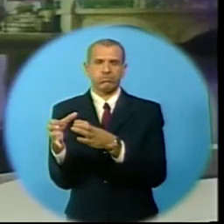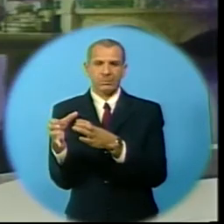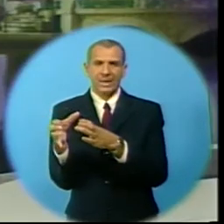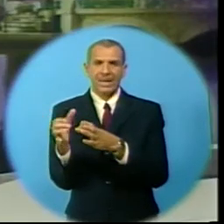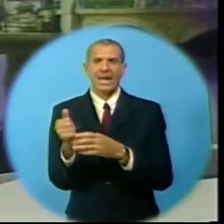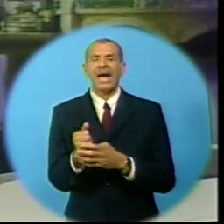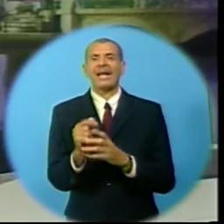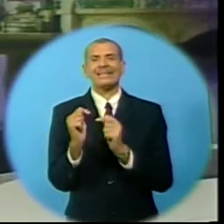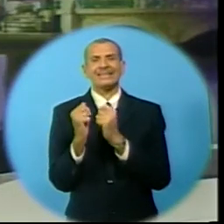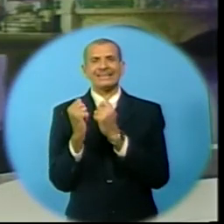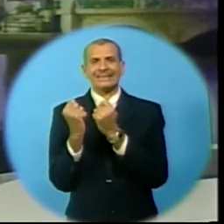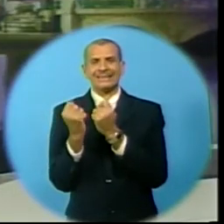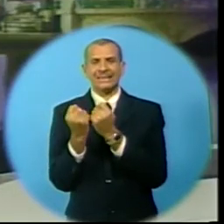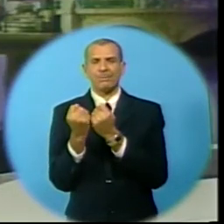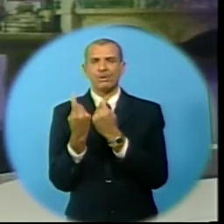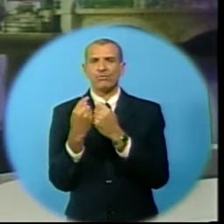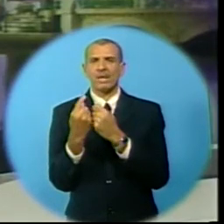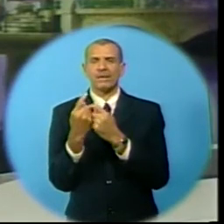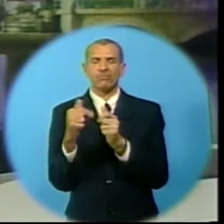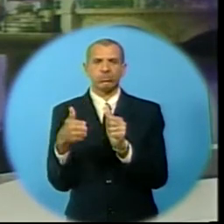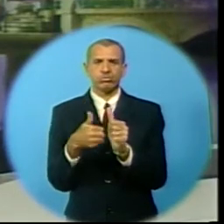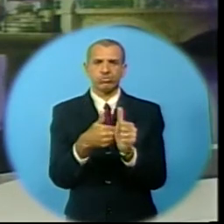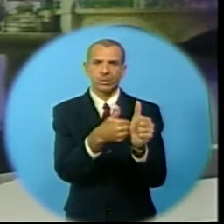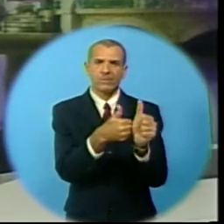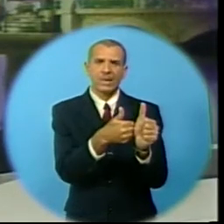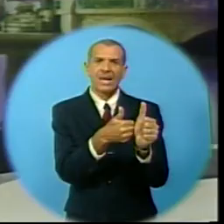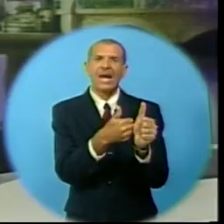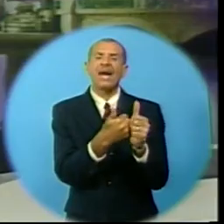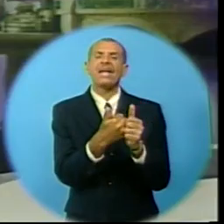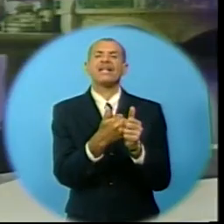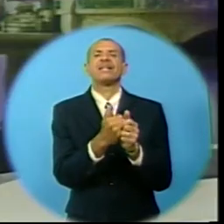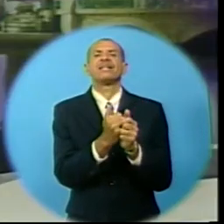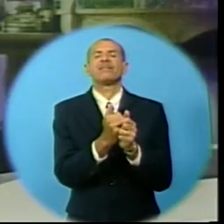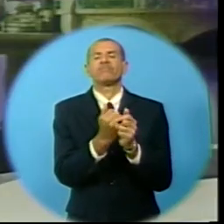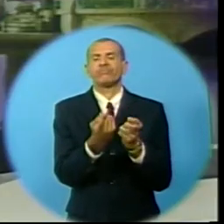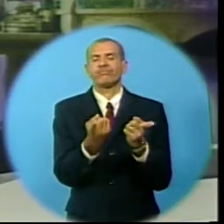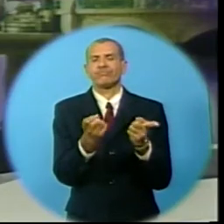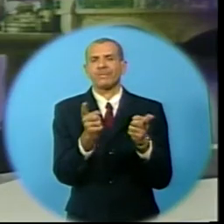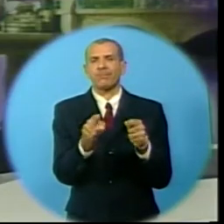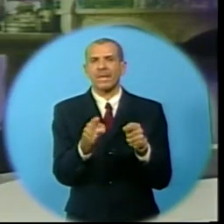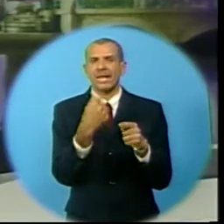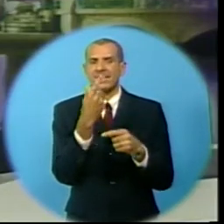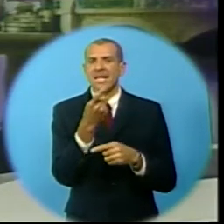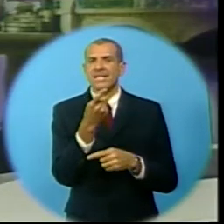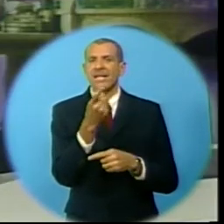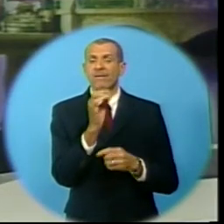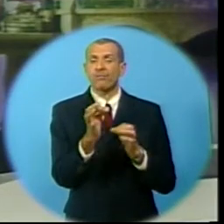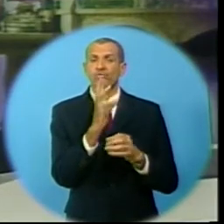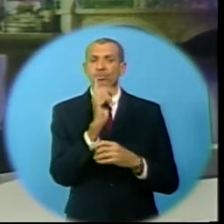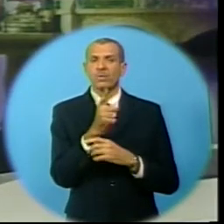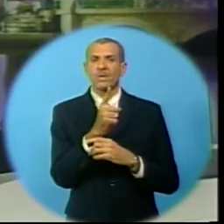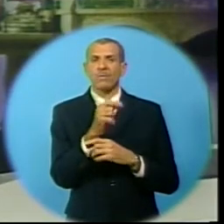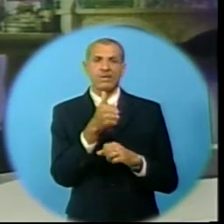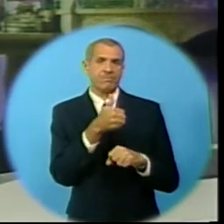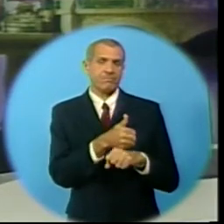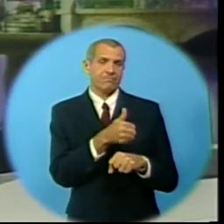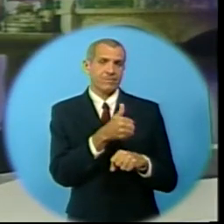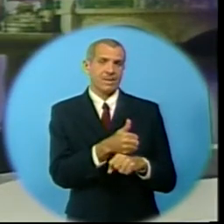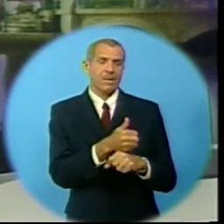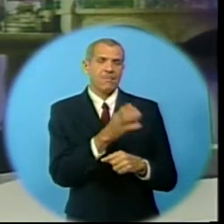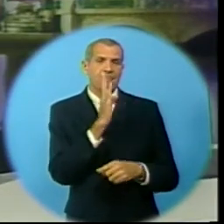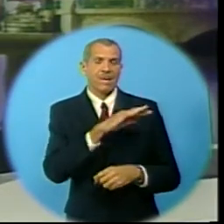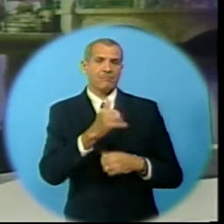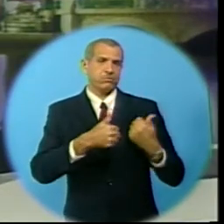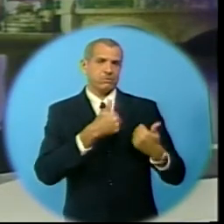Agency team as they tried to pursue him during a sting operation. The association says if true, it must condemn their unlawful